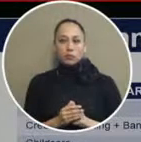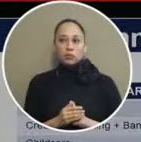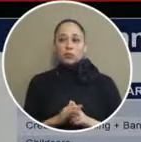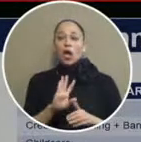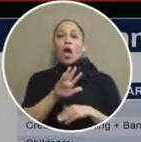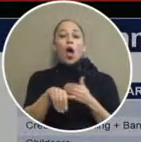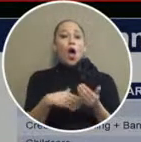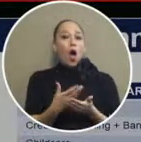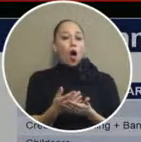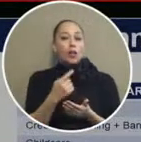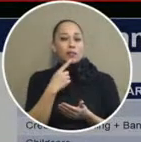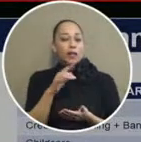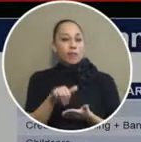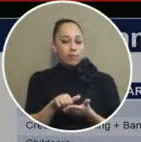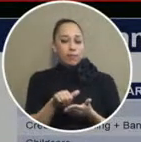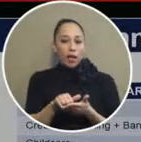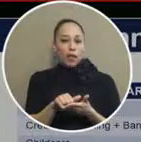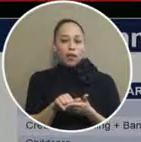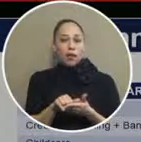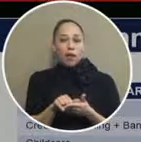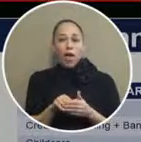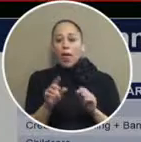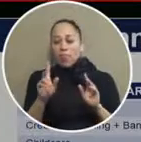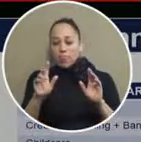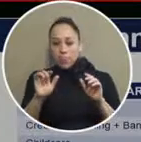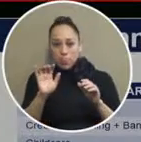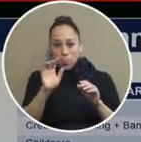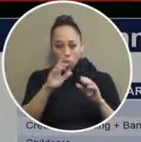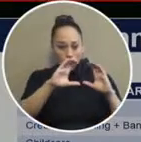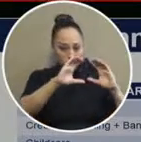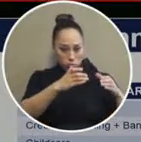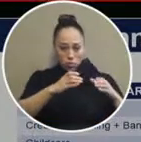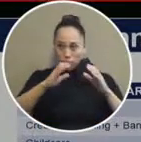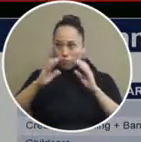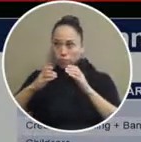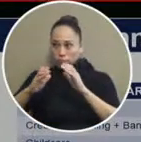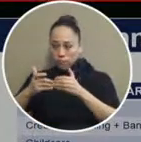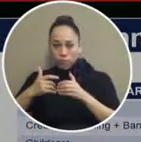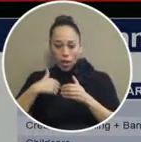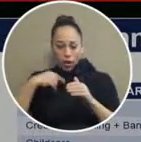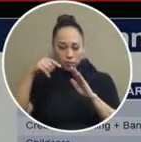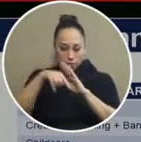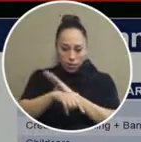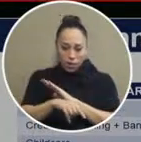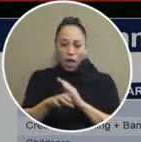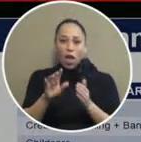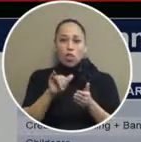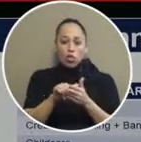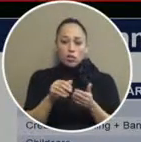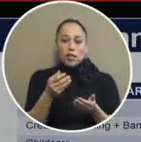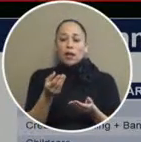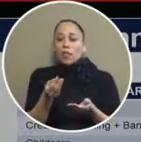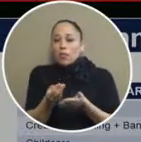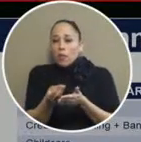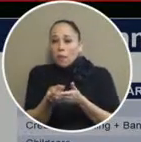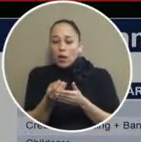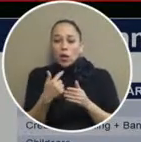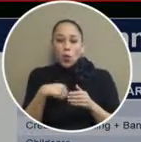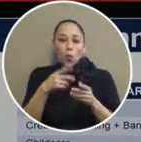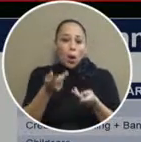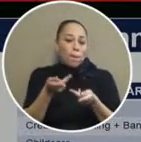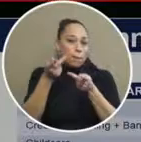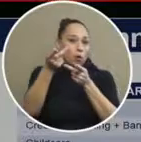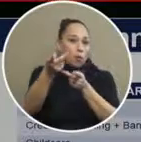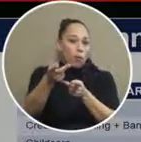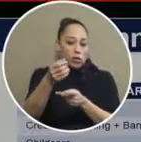So all of that being said, these are the categories that I've just gone through in detail, and these are the dollars that we are proposing